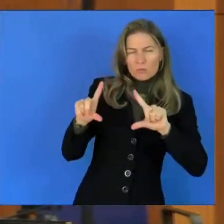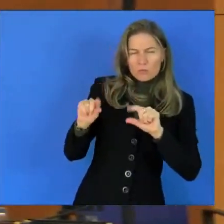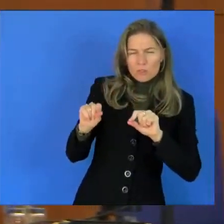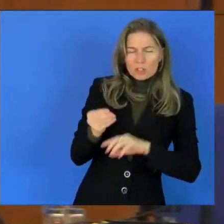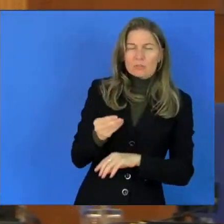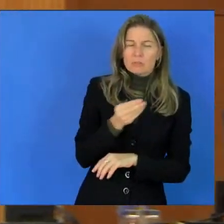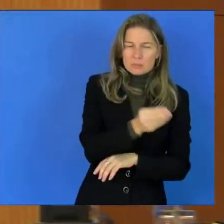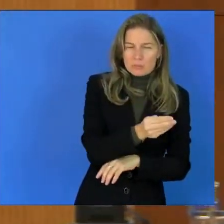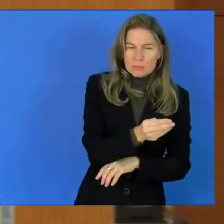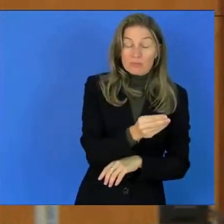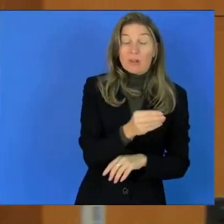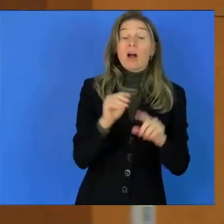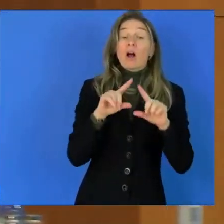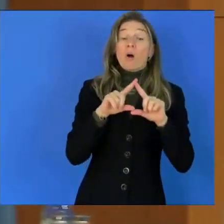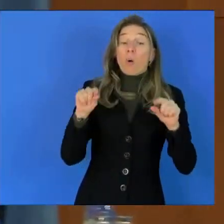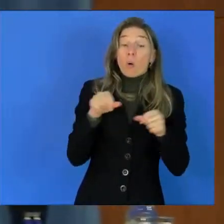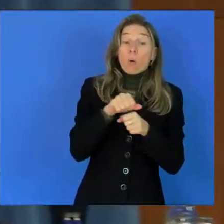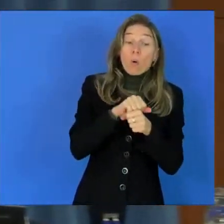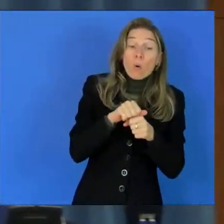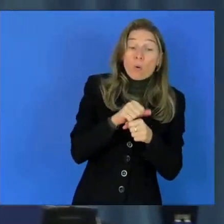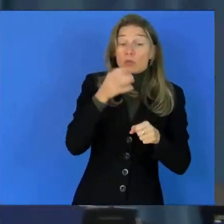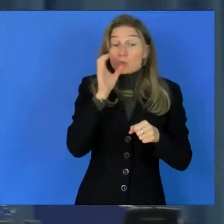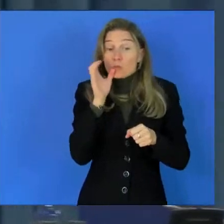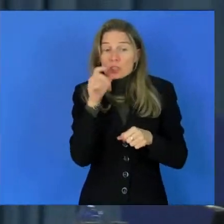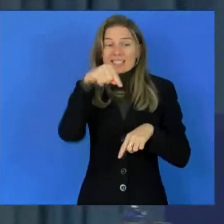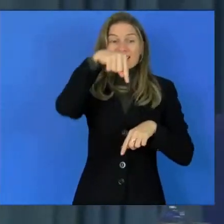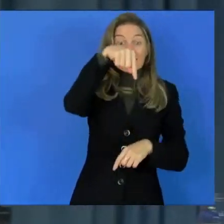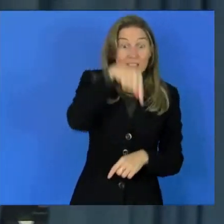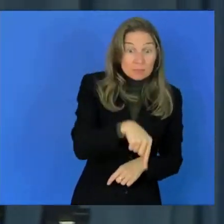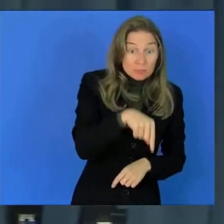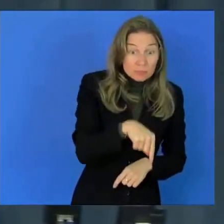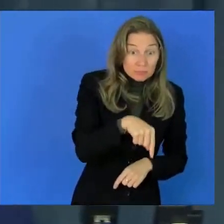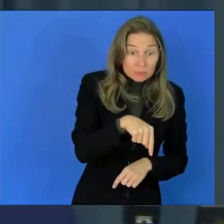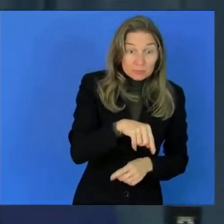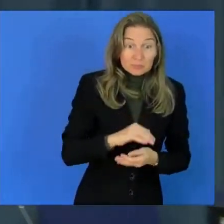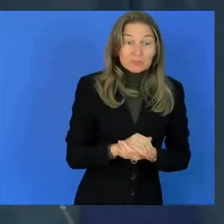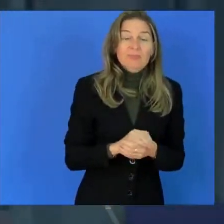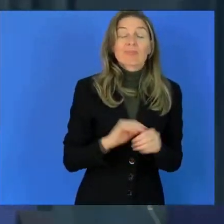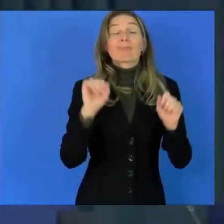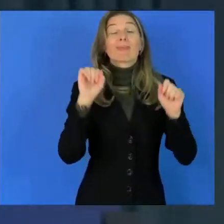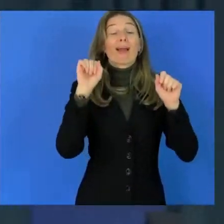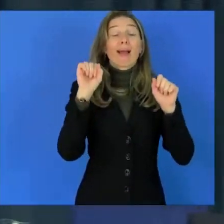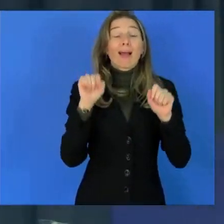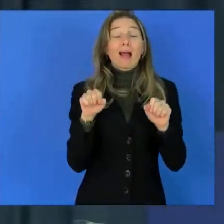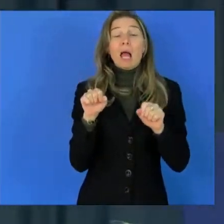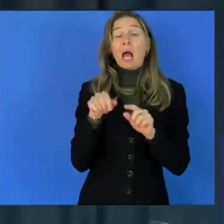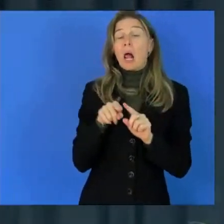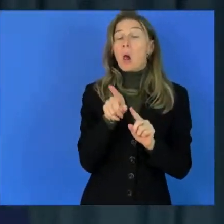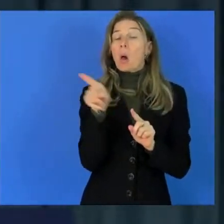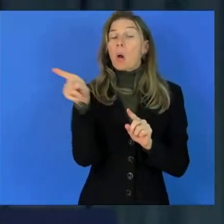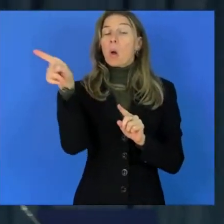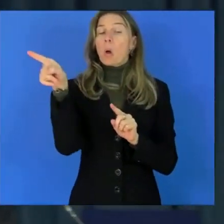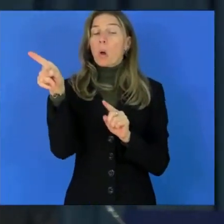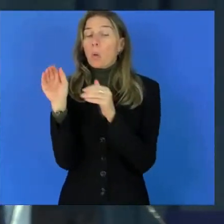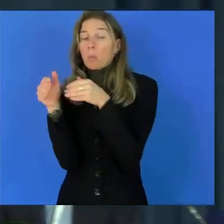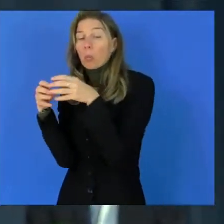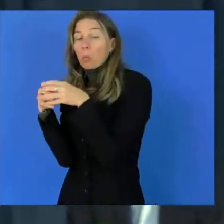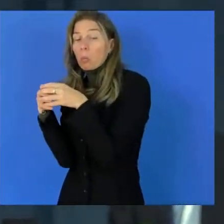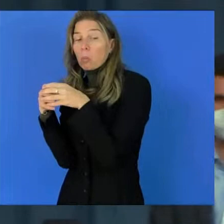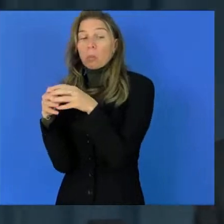downstairs. Nobody's allowed to have private little meetings behind doors up here. You shall be